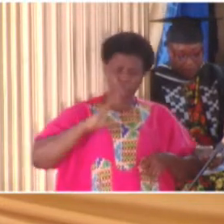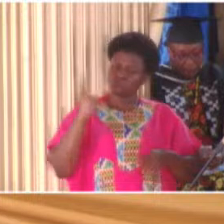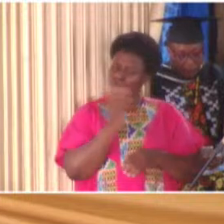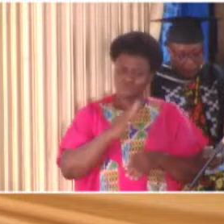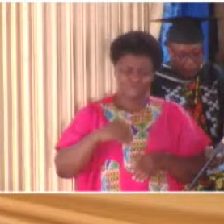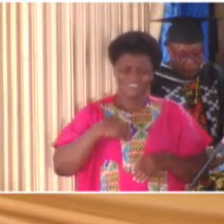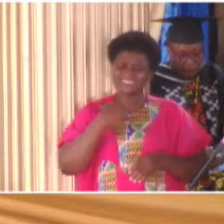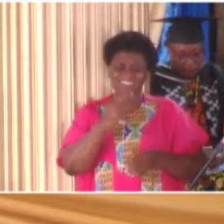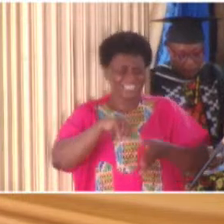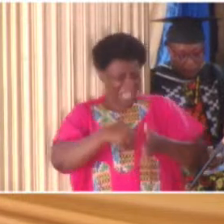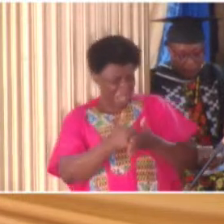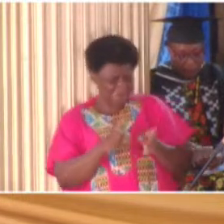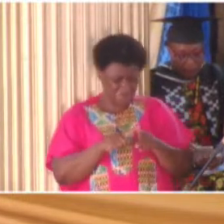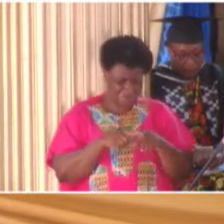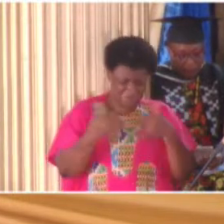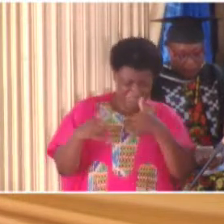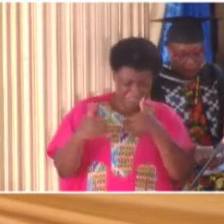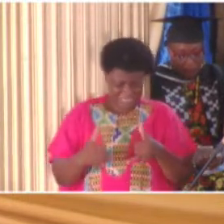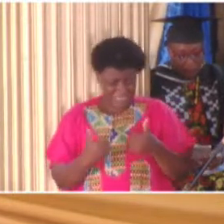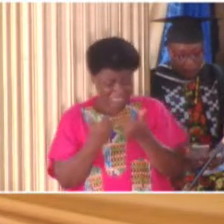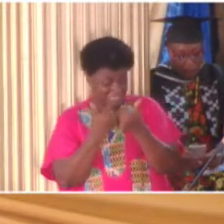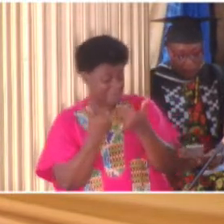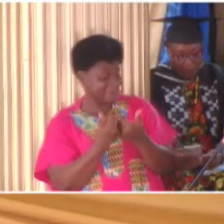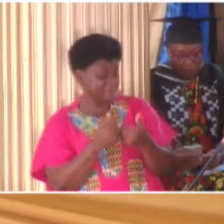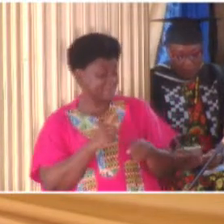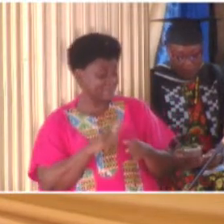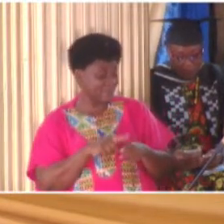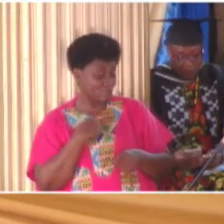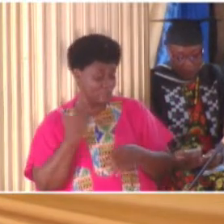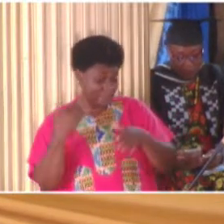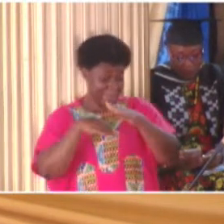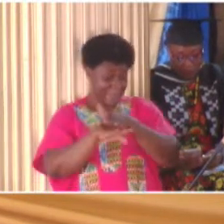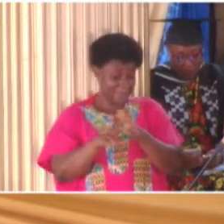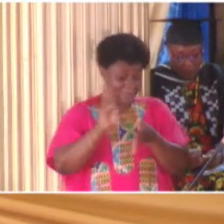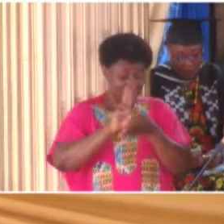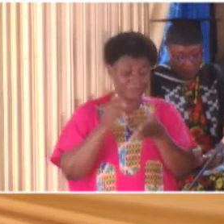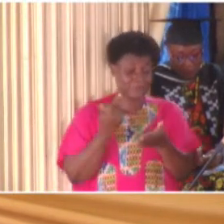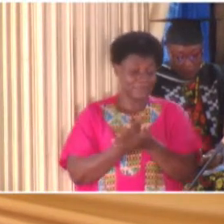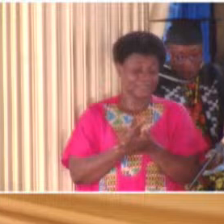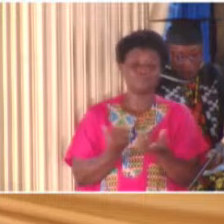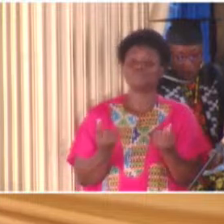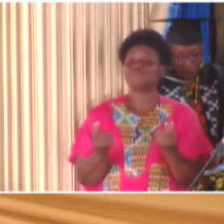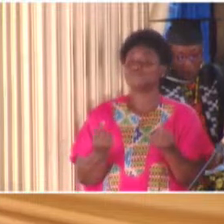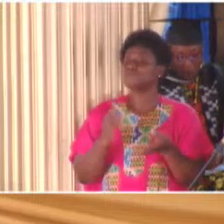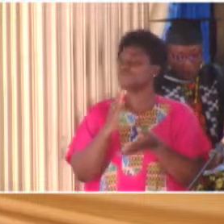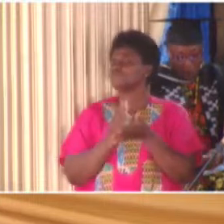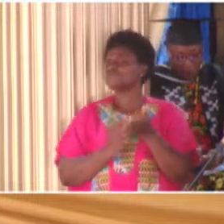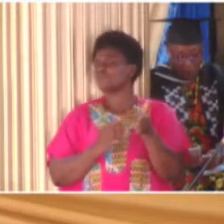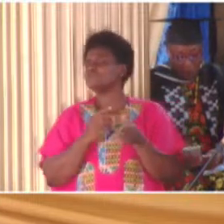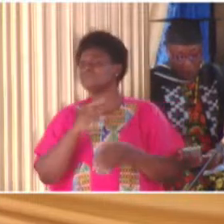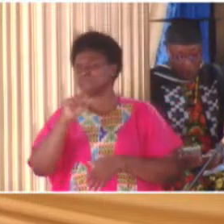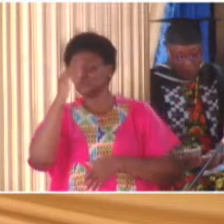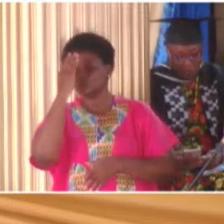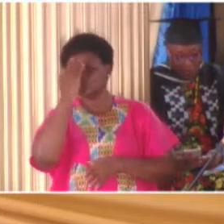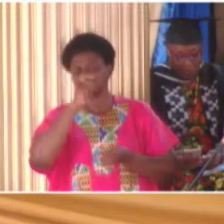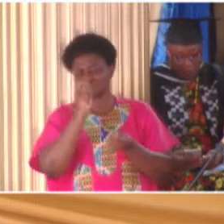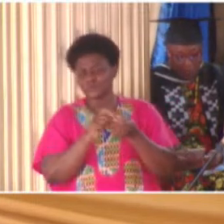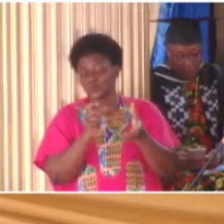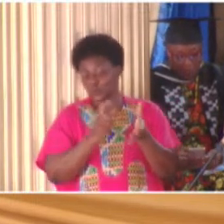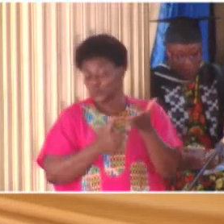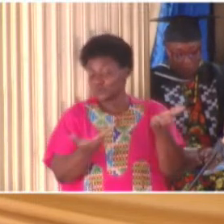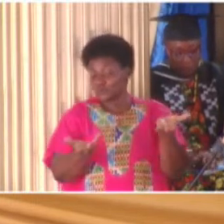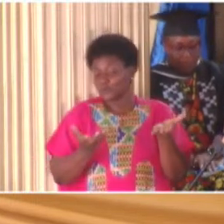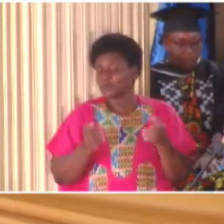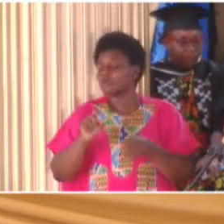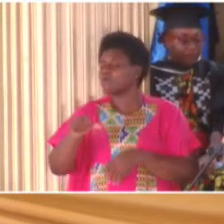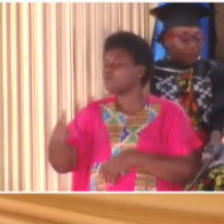how to play. When we first set foot at the University of Ghana, some of us knew exactly what we wanted.